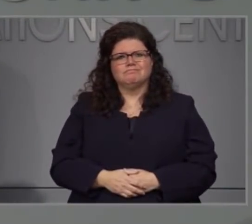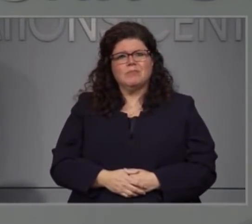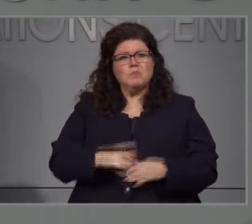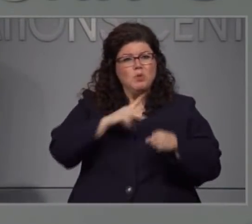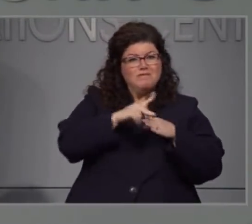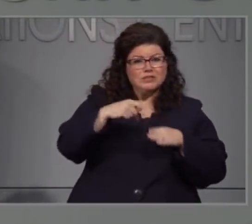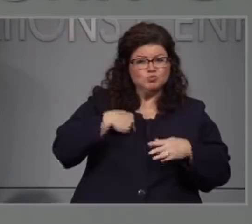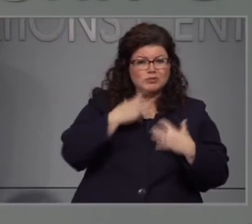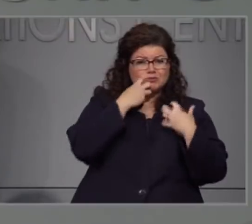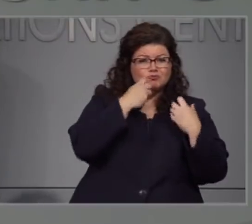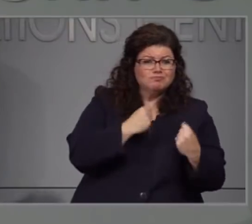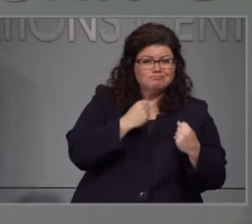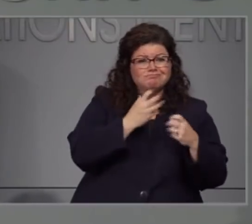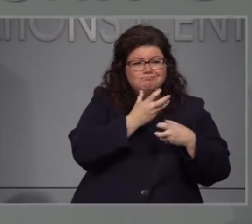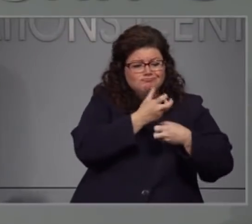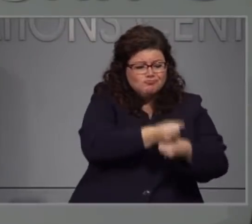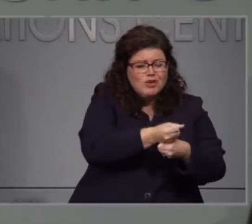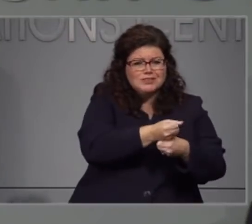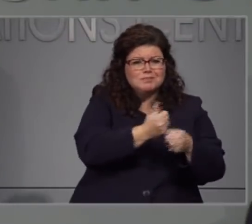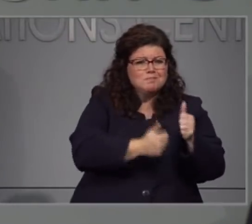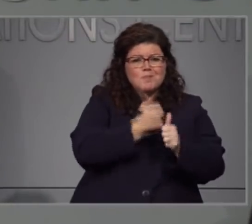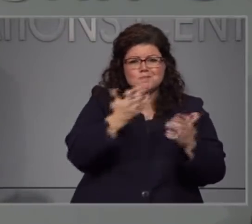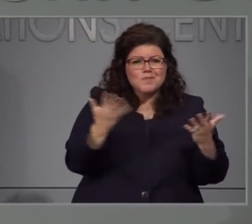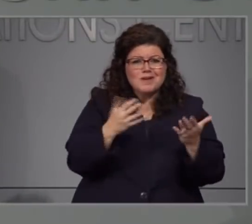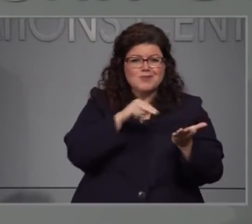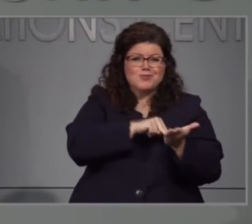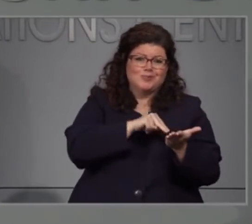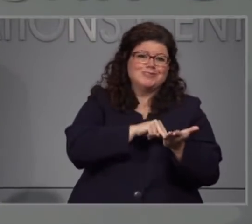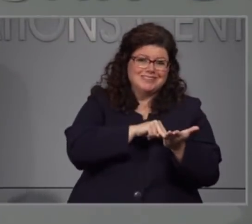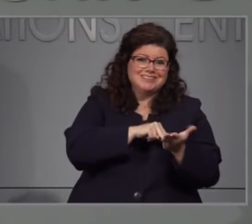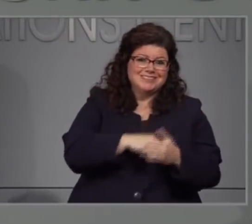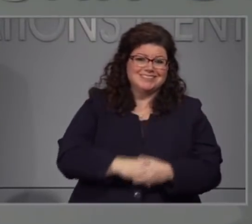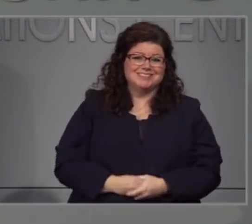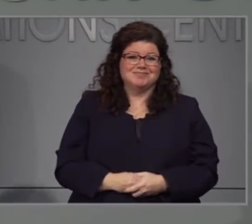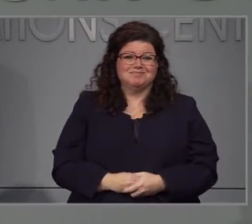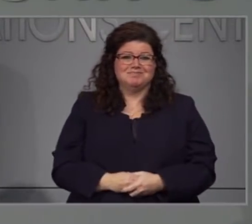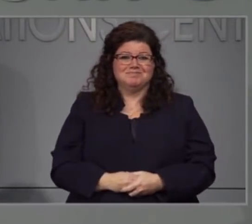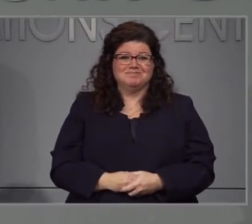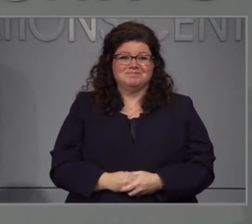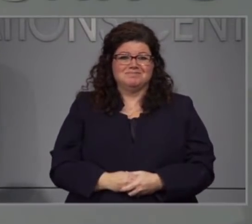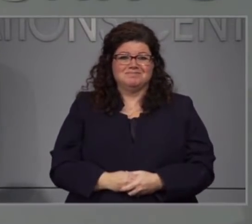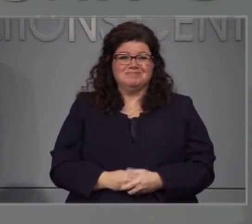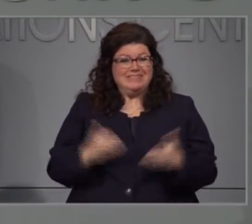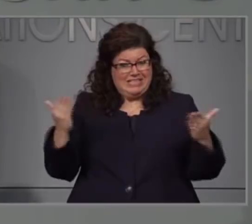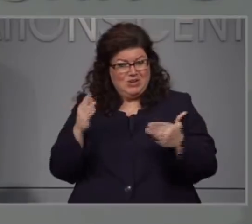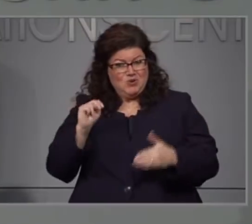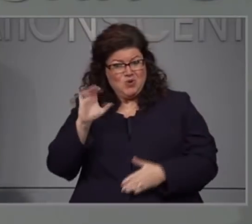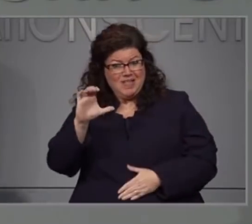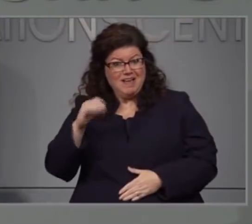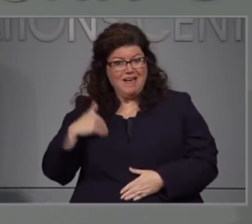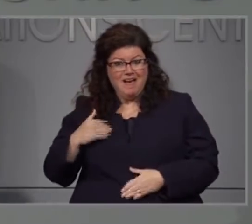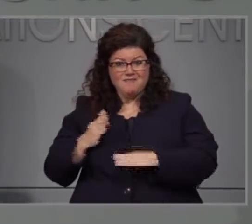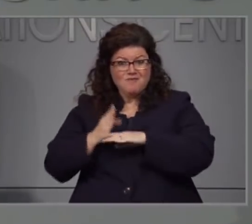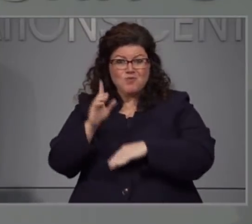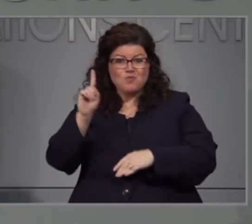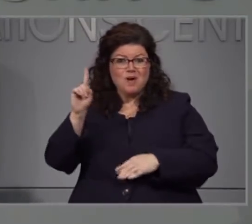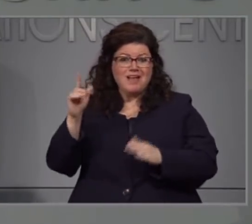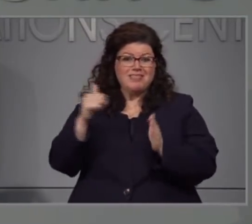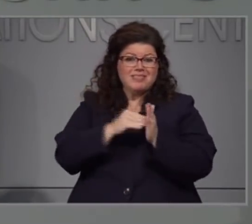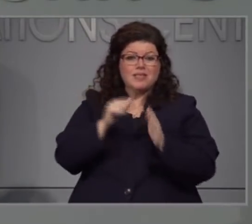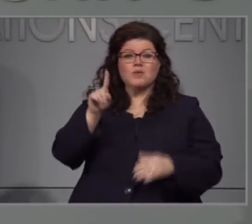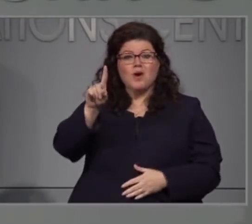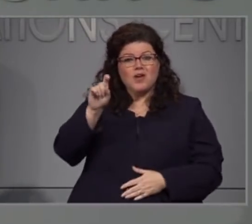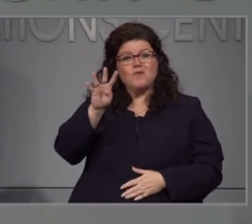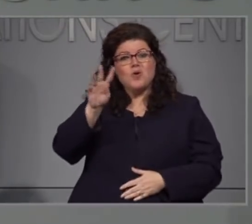States, the over 141,000 registered nurses that serve the citizens of our great state. We